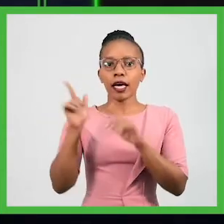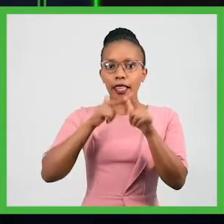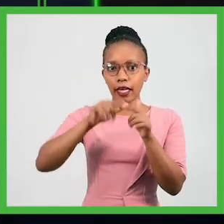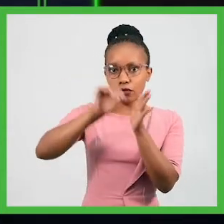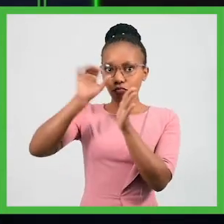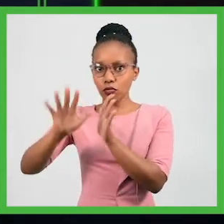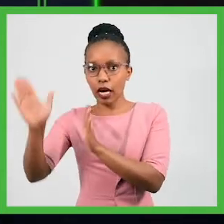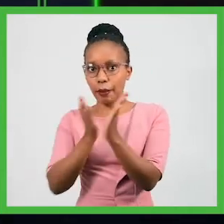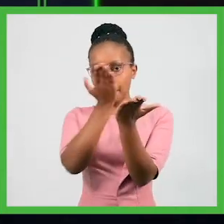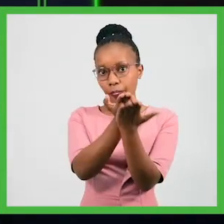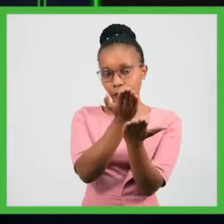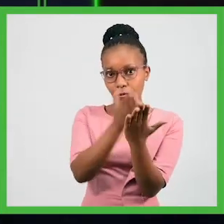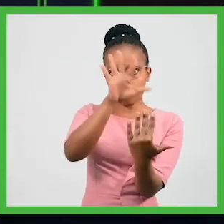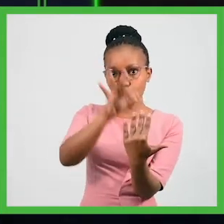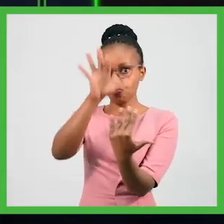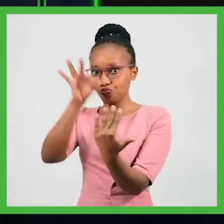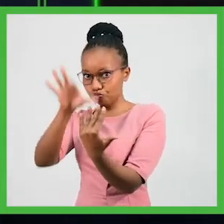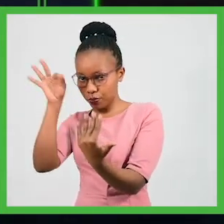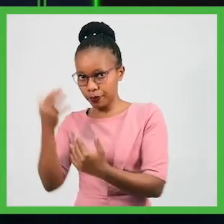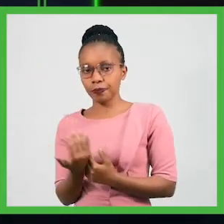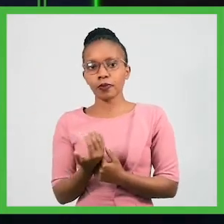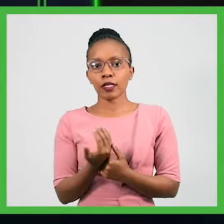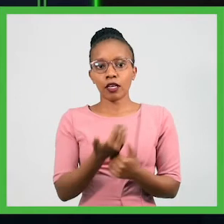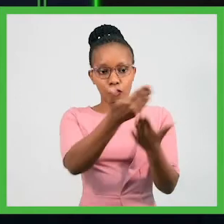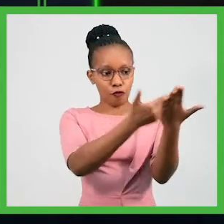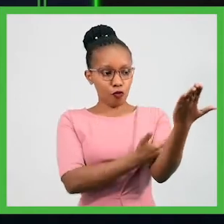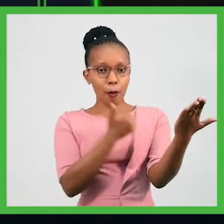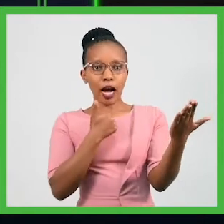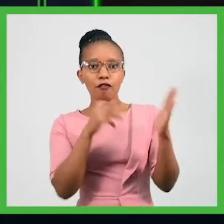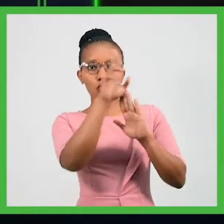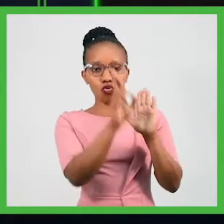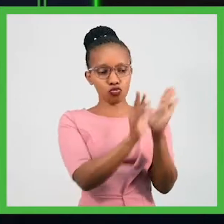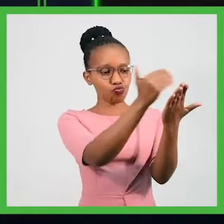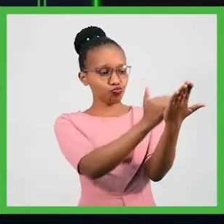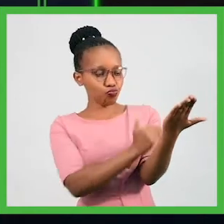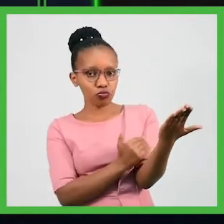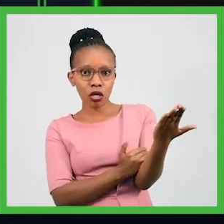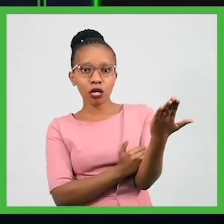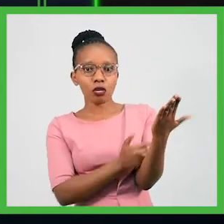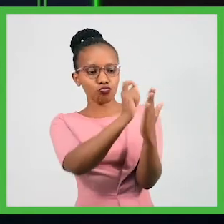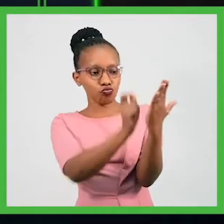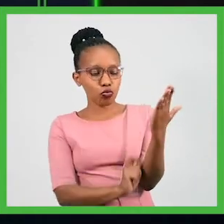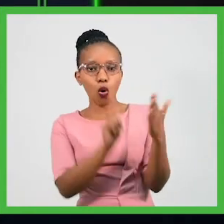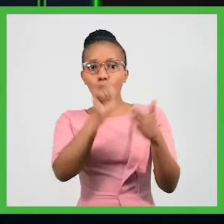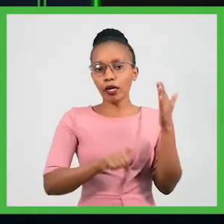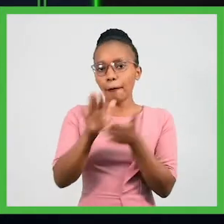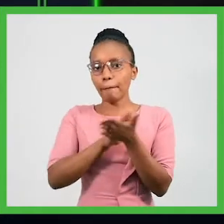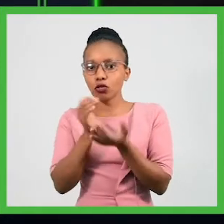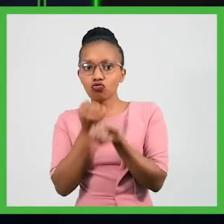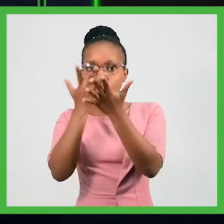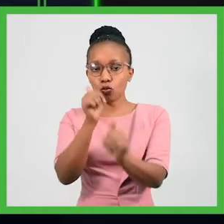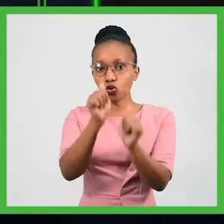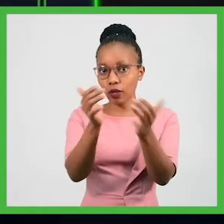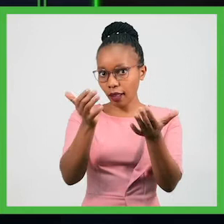Exemption Application on the selection panel. The form has instructions on what should be filled based on the nature of the information